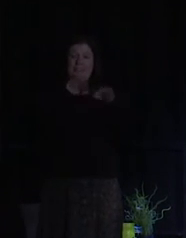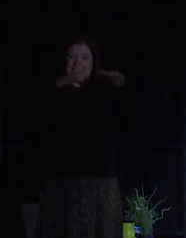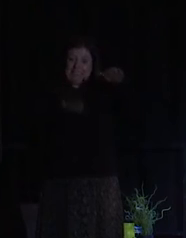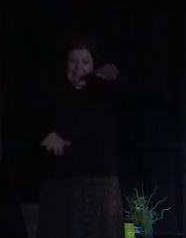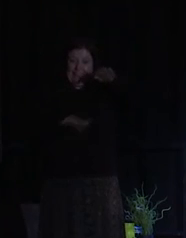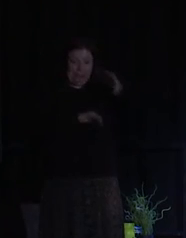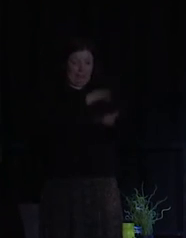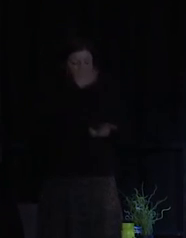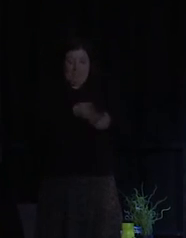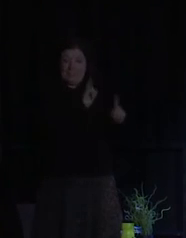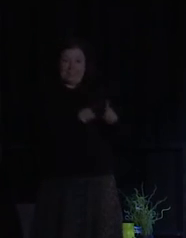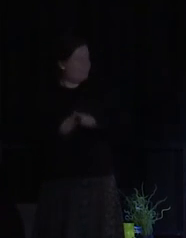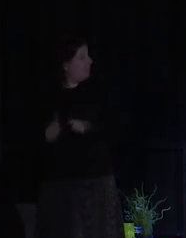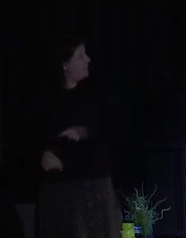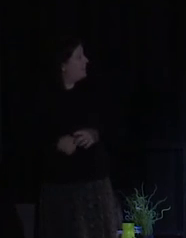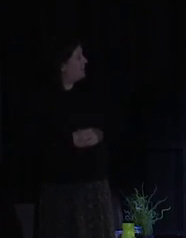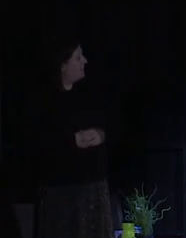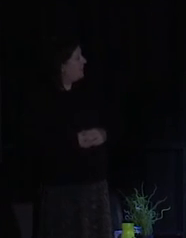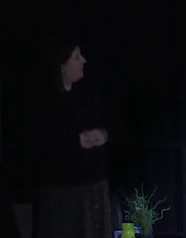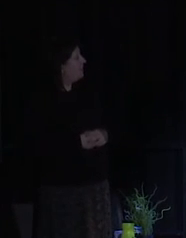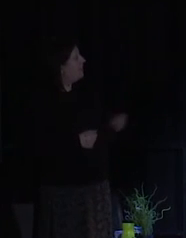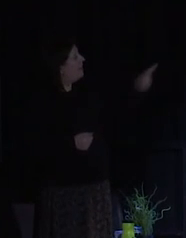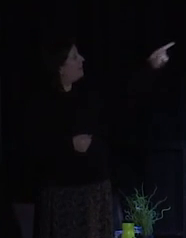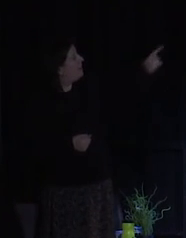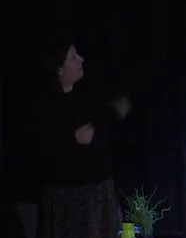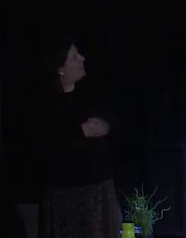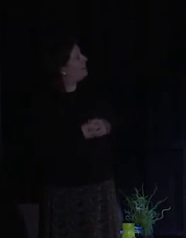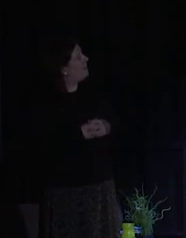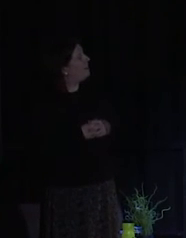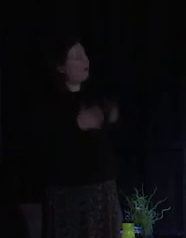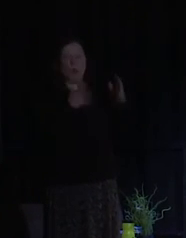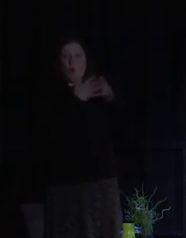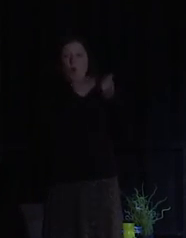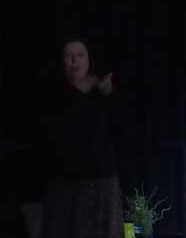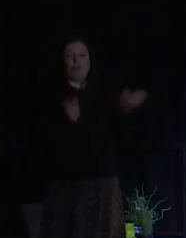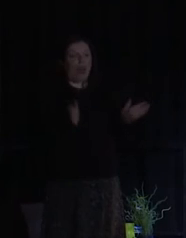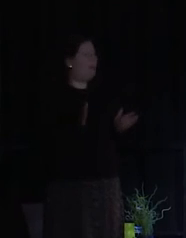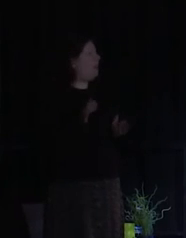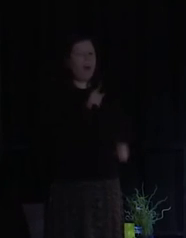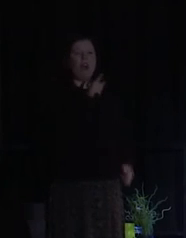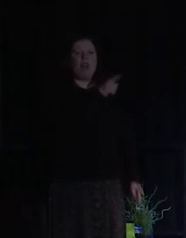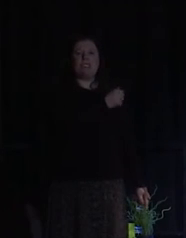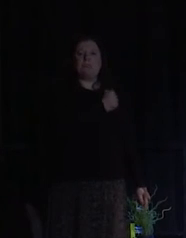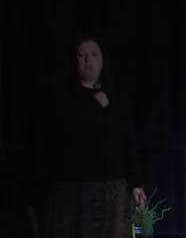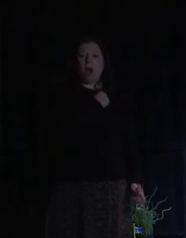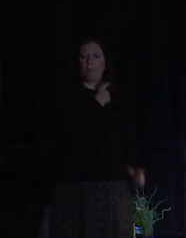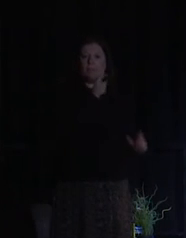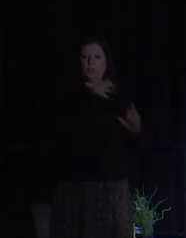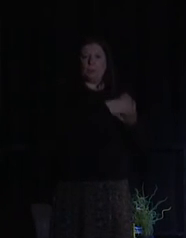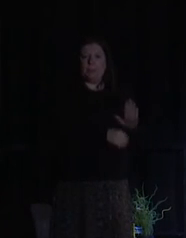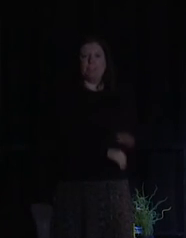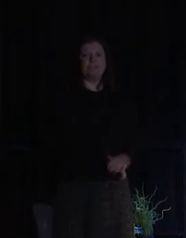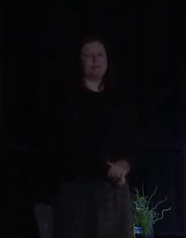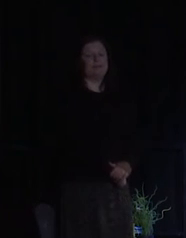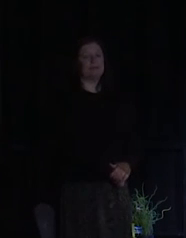lovely, lovely piece of work. Hey, look, there's Wally Range, Best of All Possible Worlds. Back with you guys. That's the same picture. That's my picture. Oh, okay. That's cool.